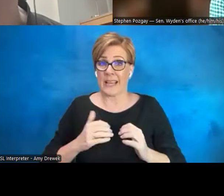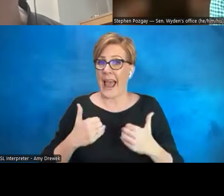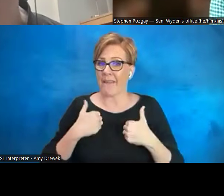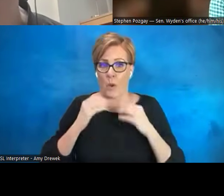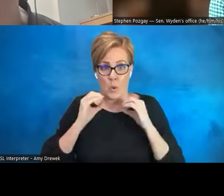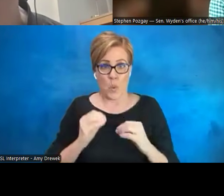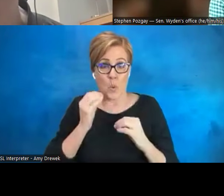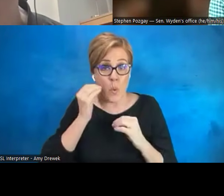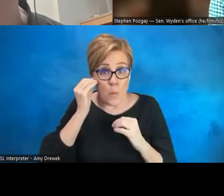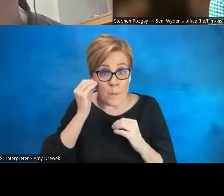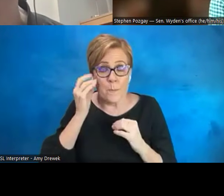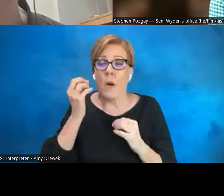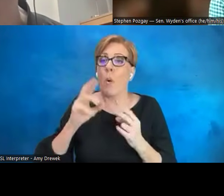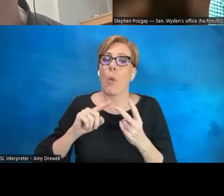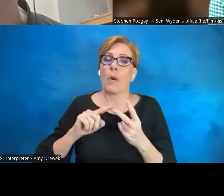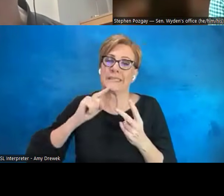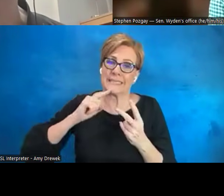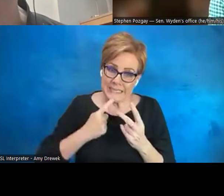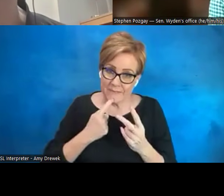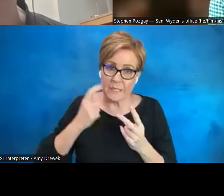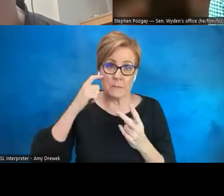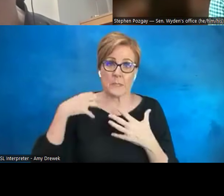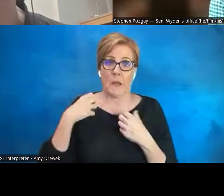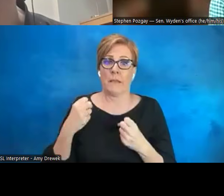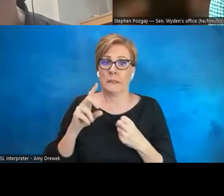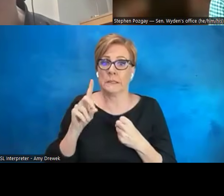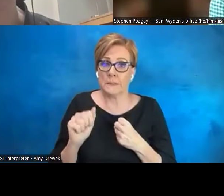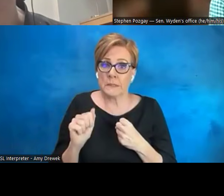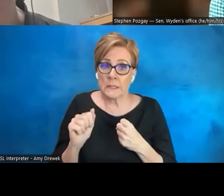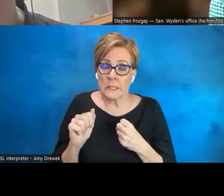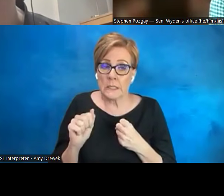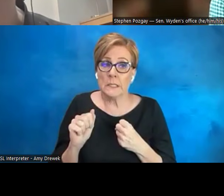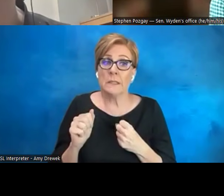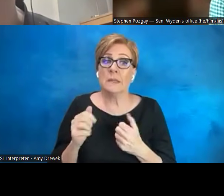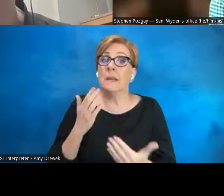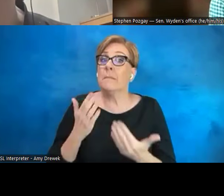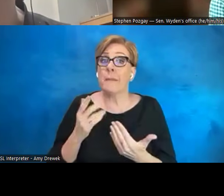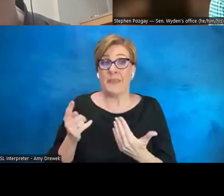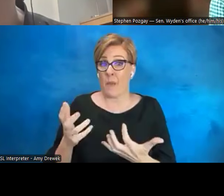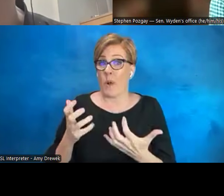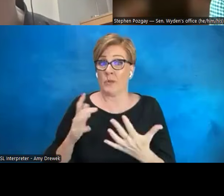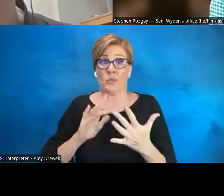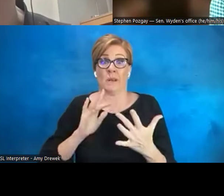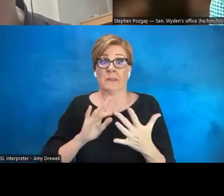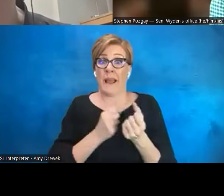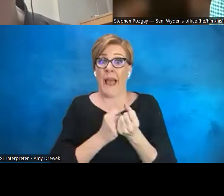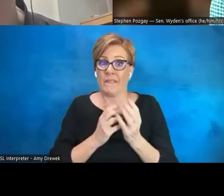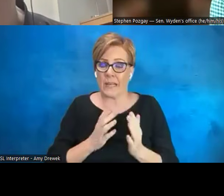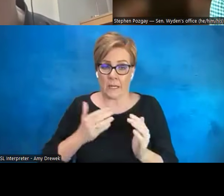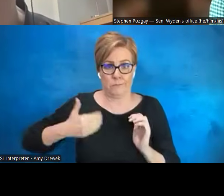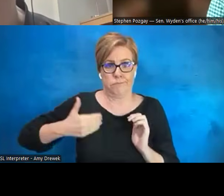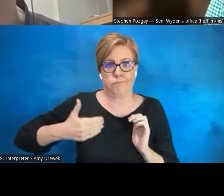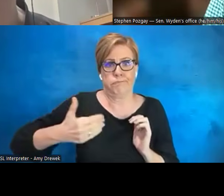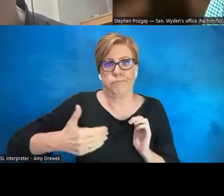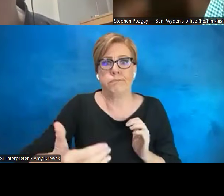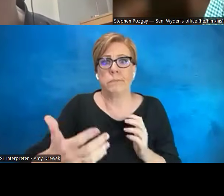significant mental health disabilities, that they may want to talk to their advocate a lot. And the advocate may